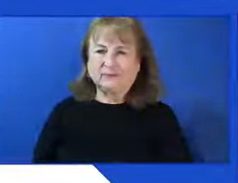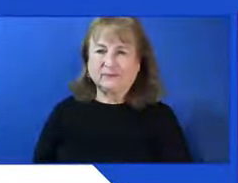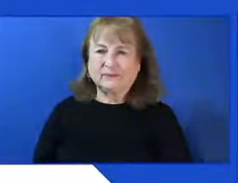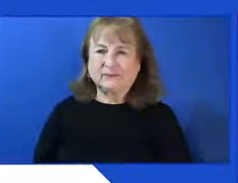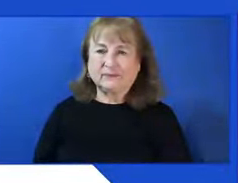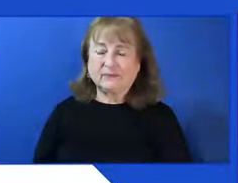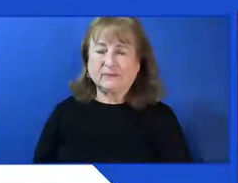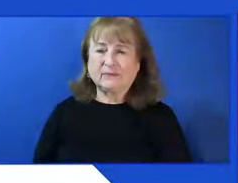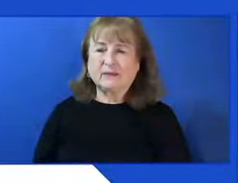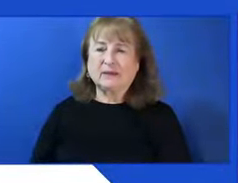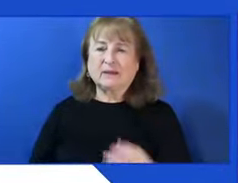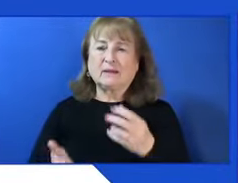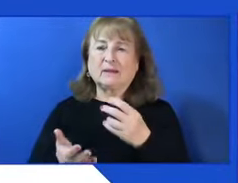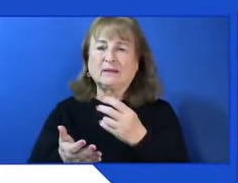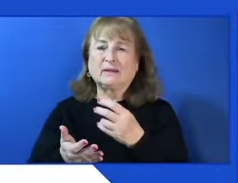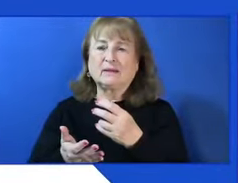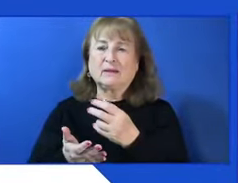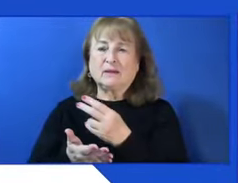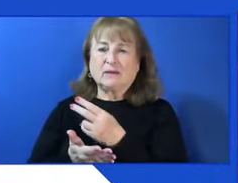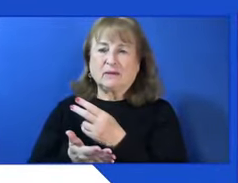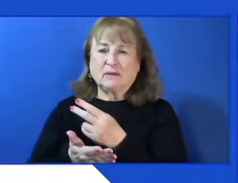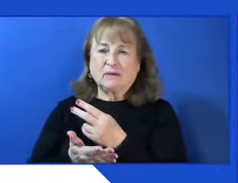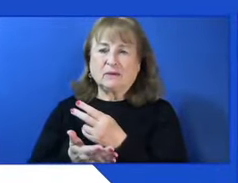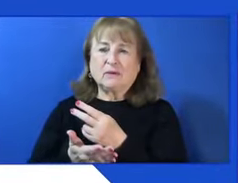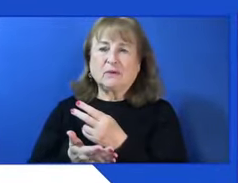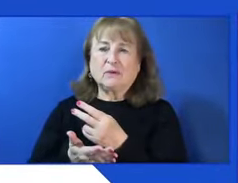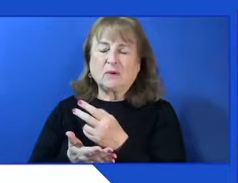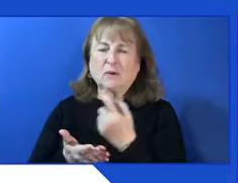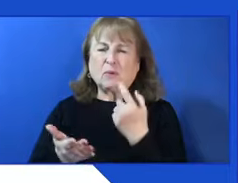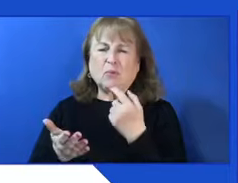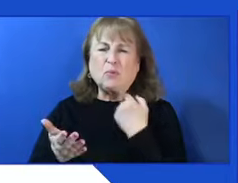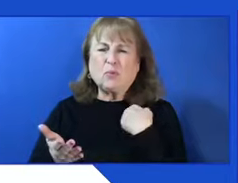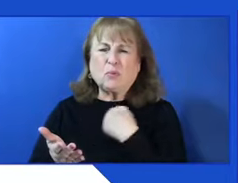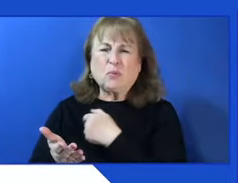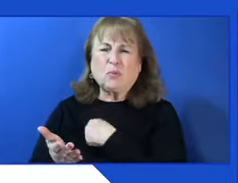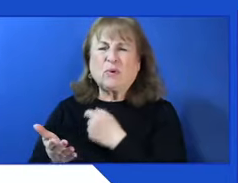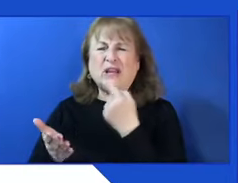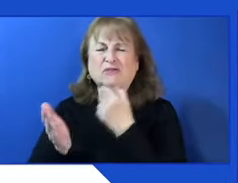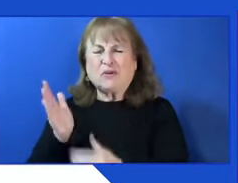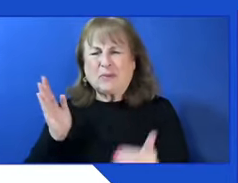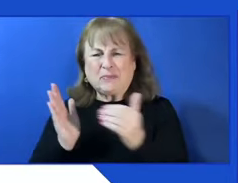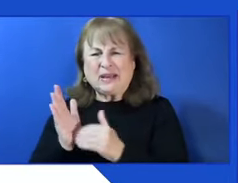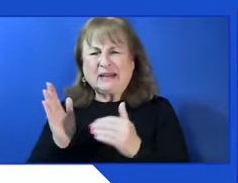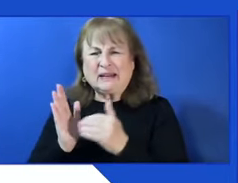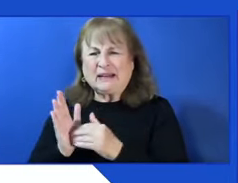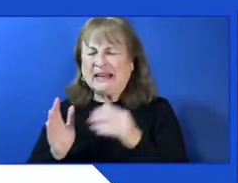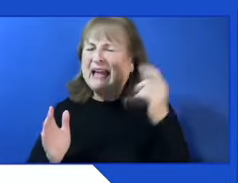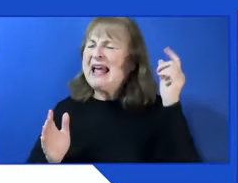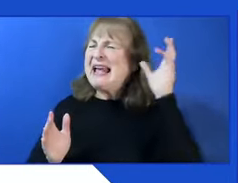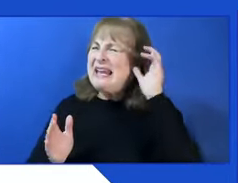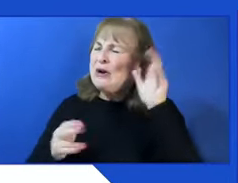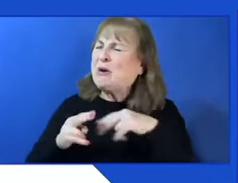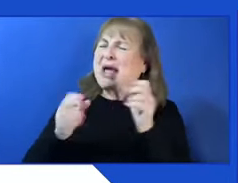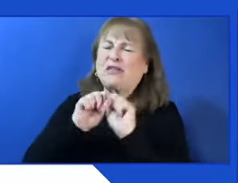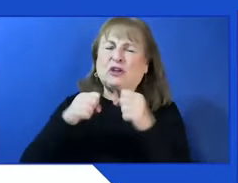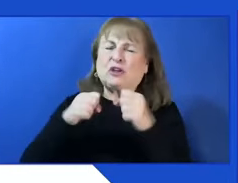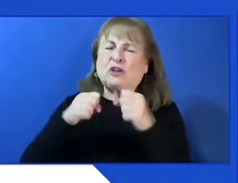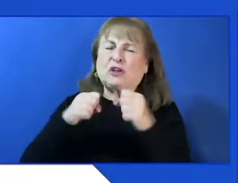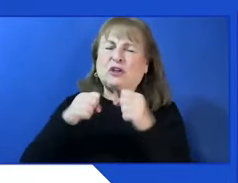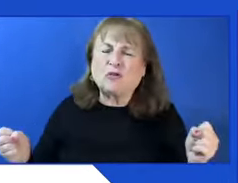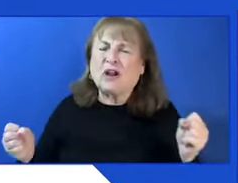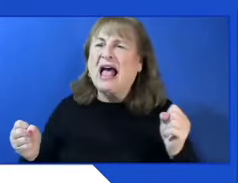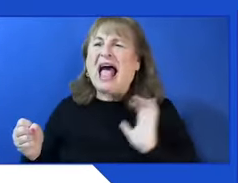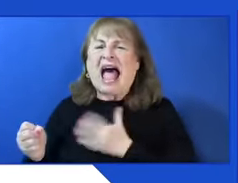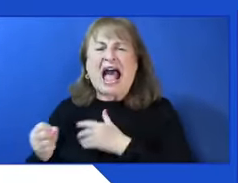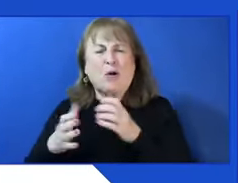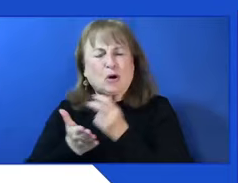The Holy Quran repeatedly expresses reverence for the Torah and praises the Jewish